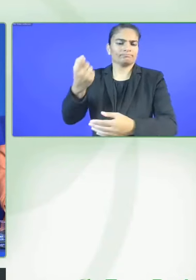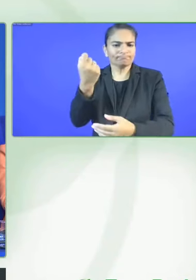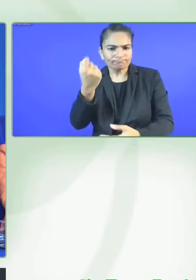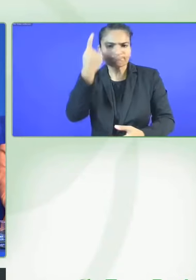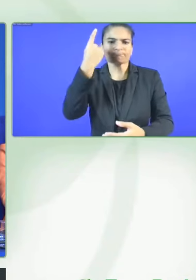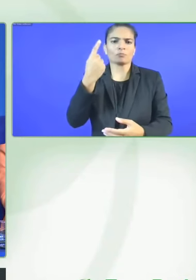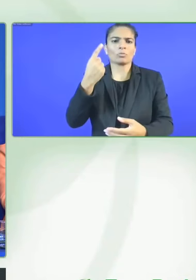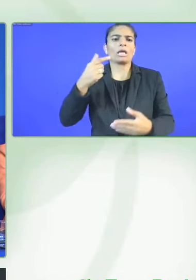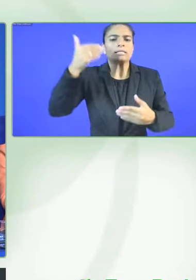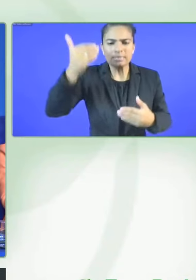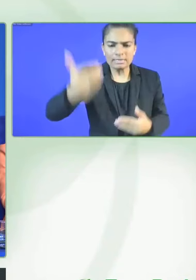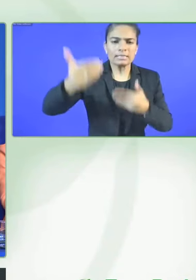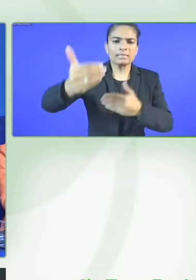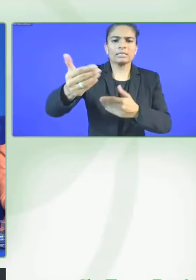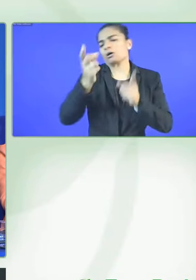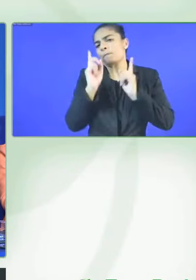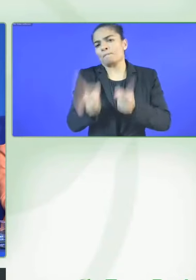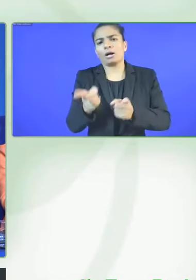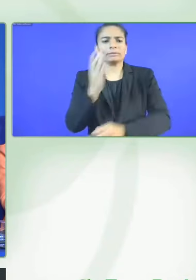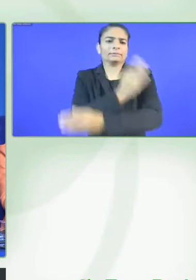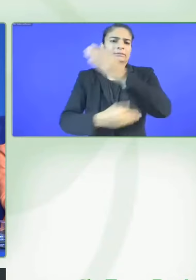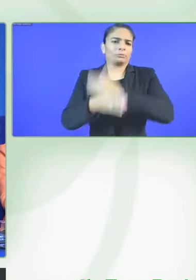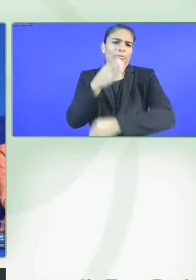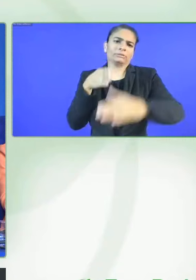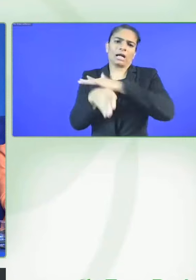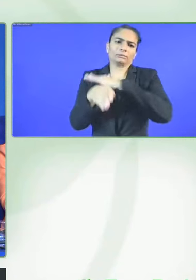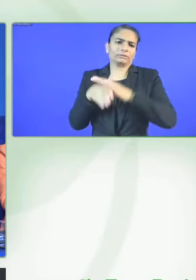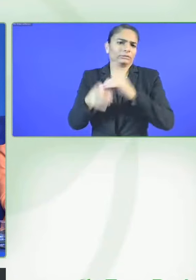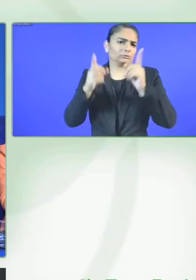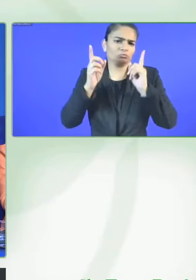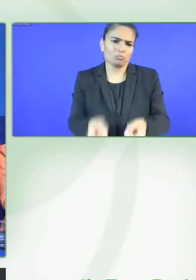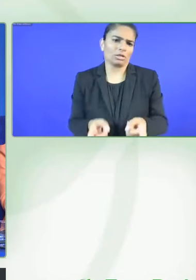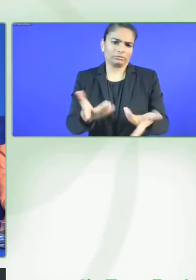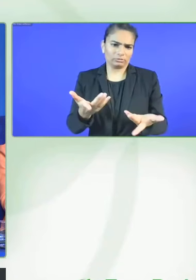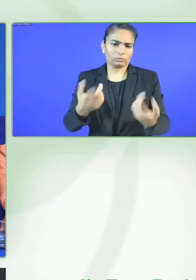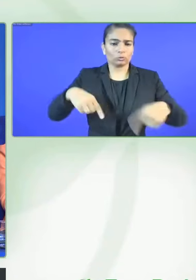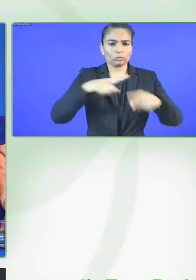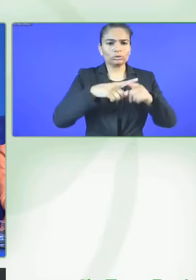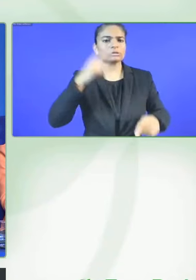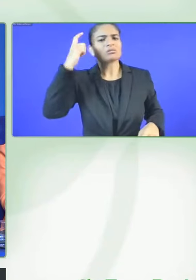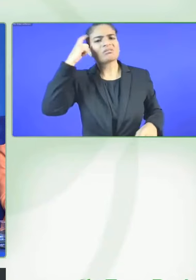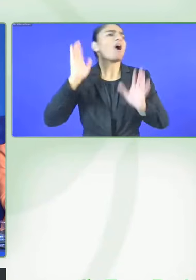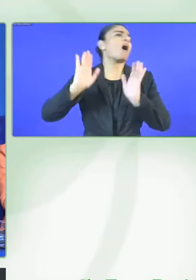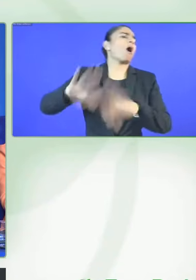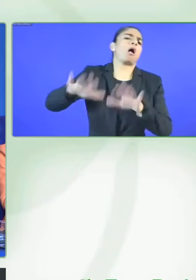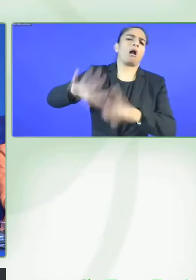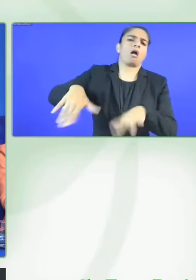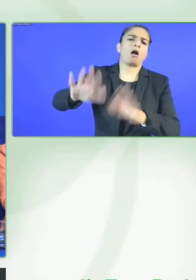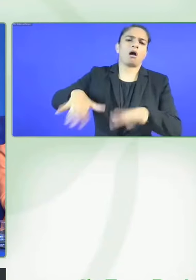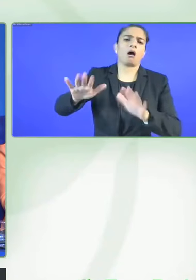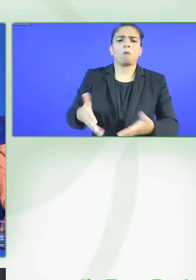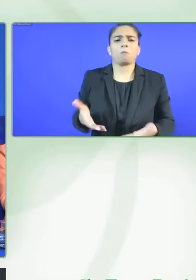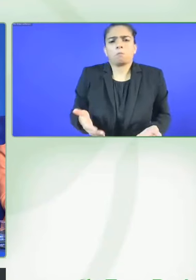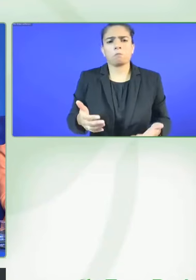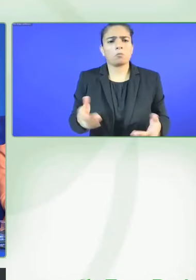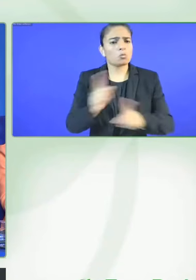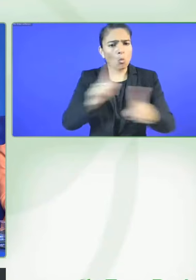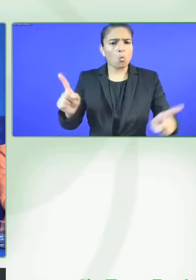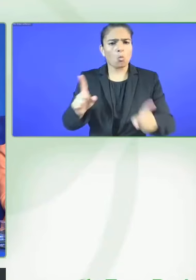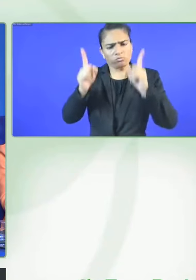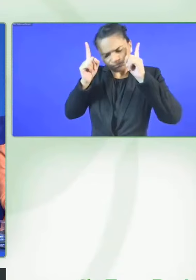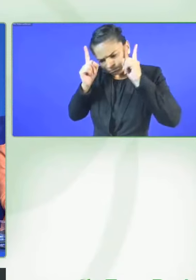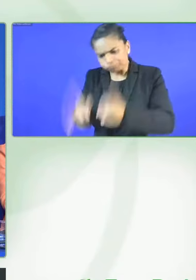formulation of this amendment, besides us, the Commission, were various NGOs who represent interests of persons